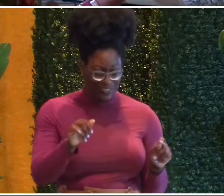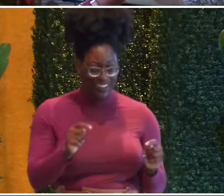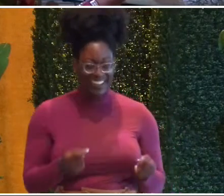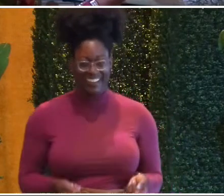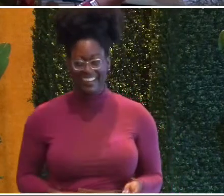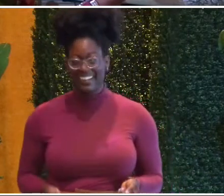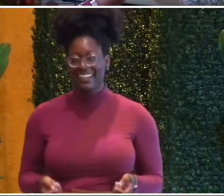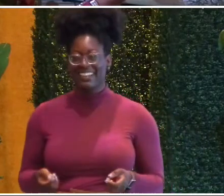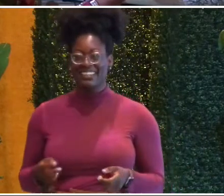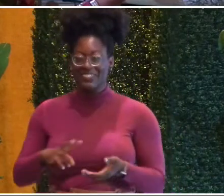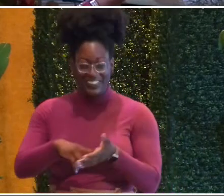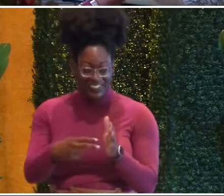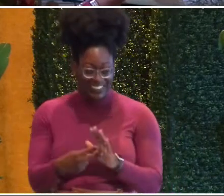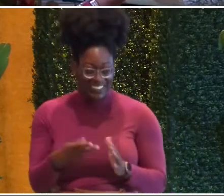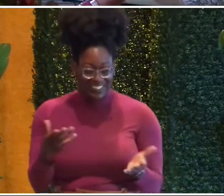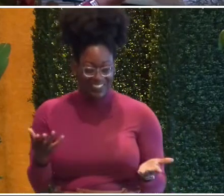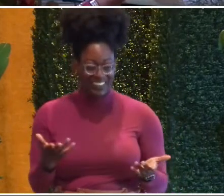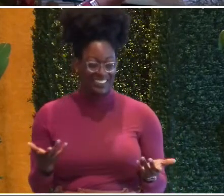what do you need?